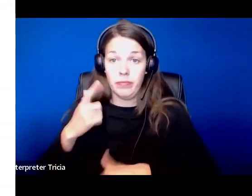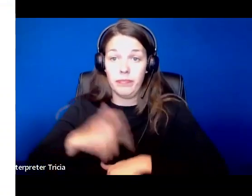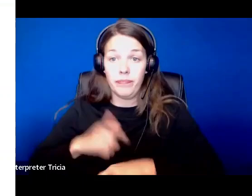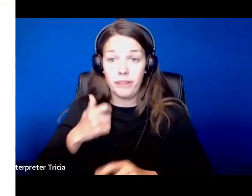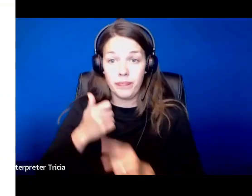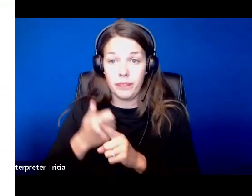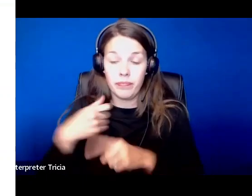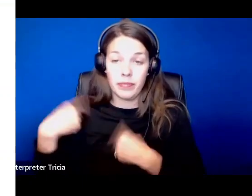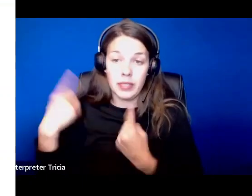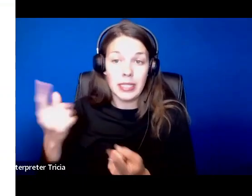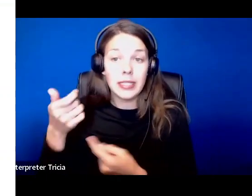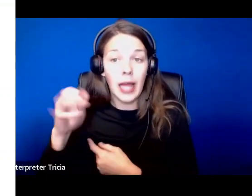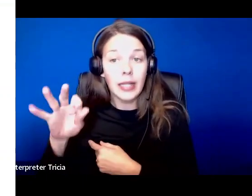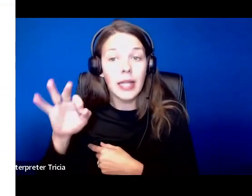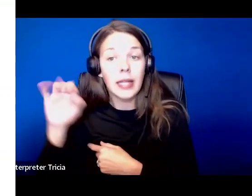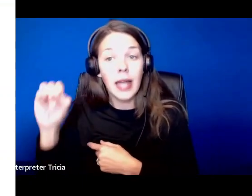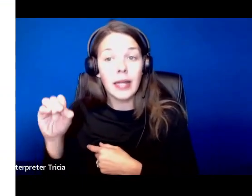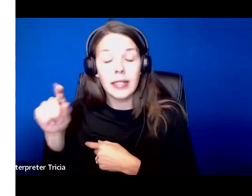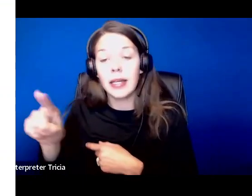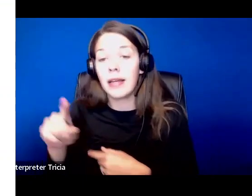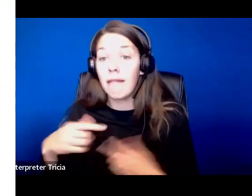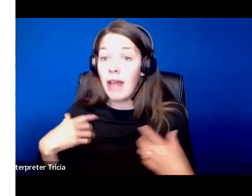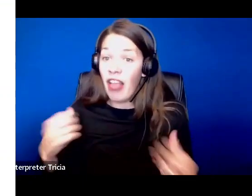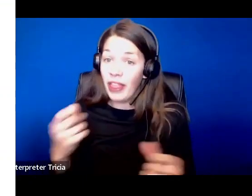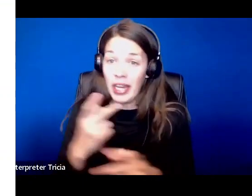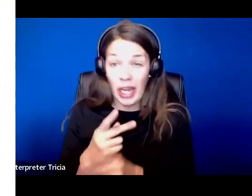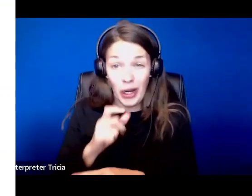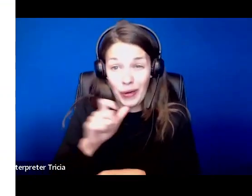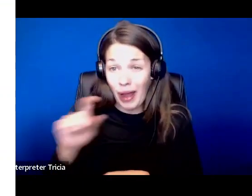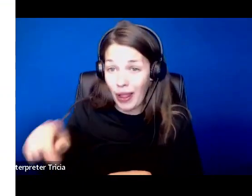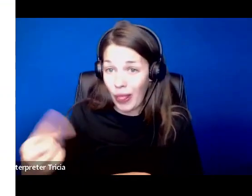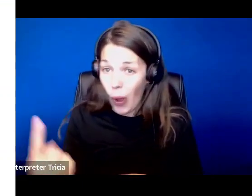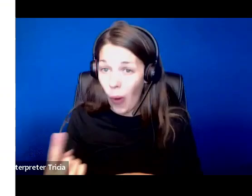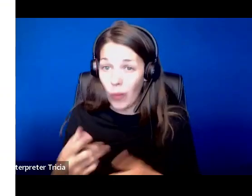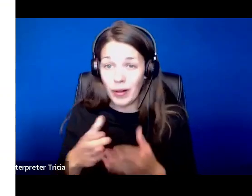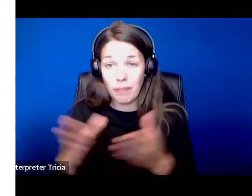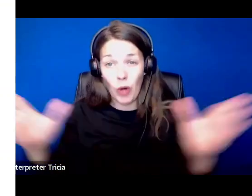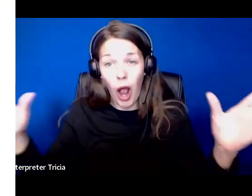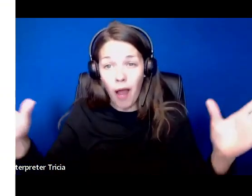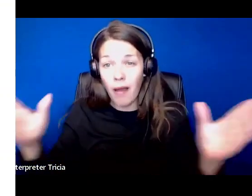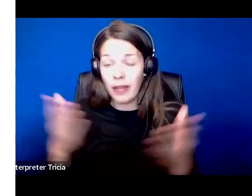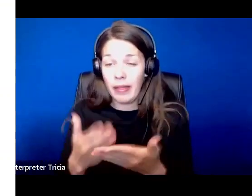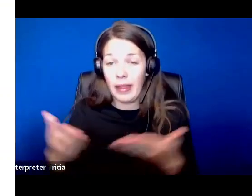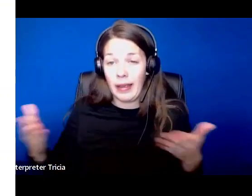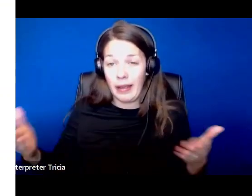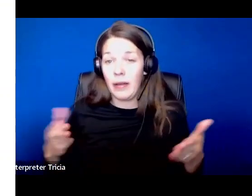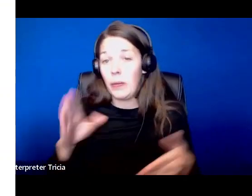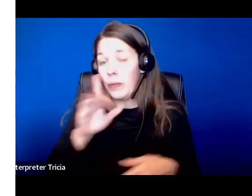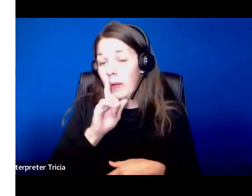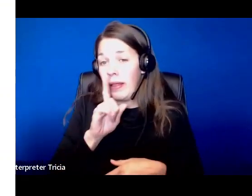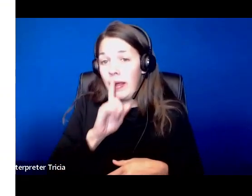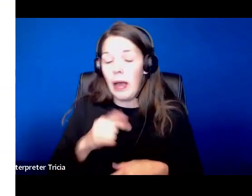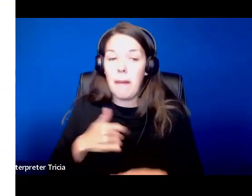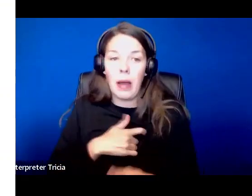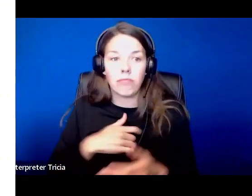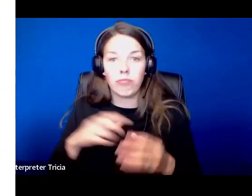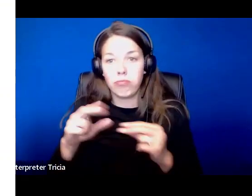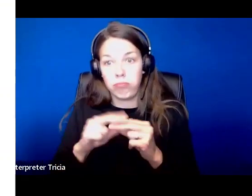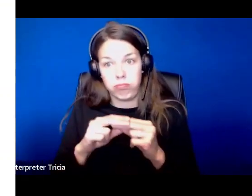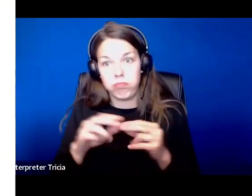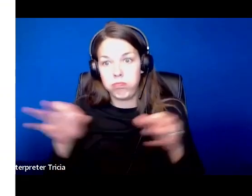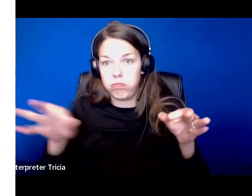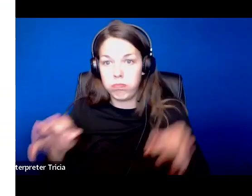in healthcare, I would just say you're not alone. This is a broader thing, and I'm going to spend a couple slides on this because I think it's important to